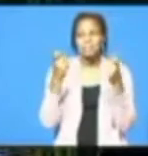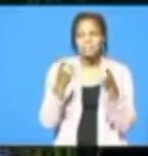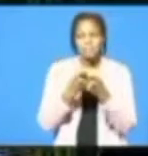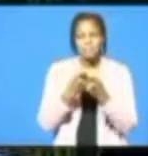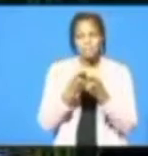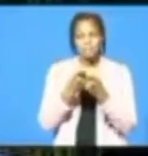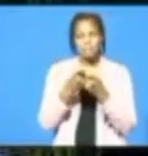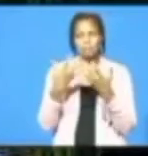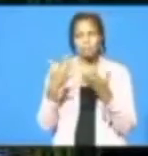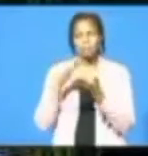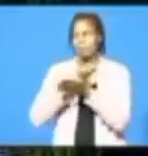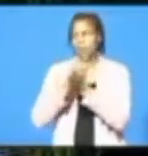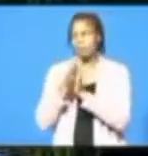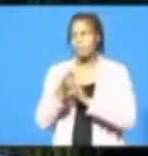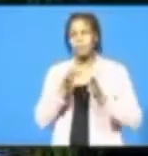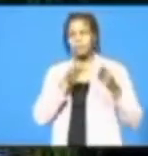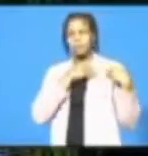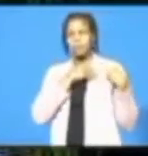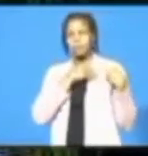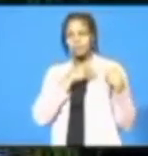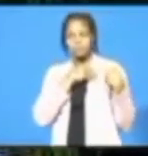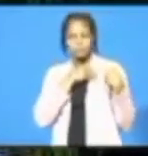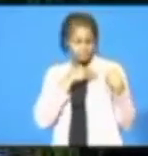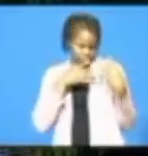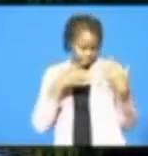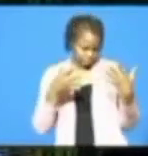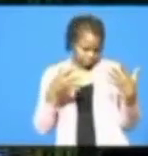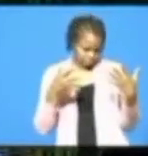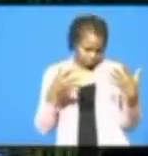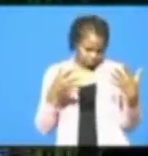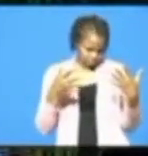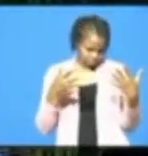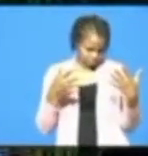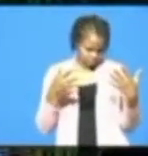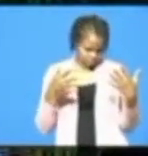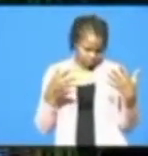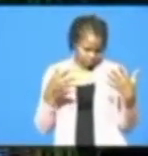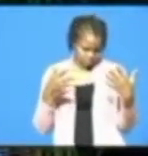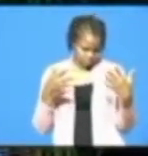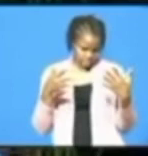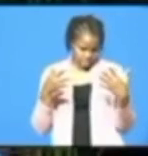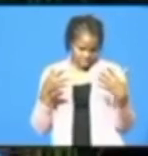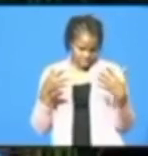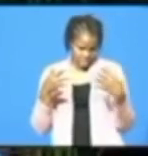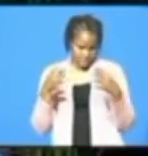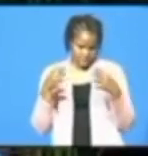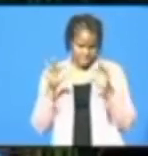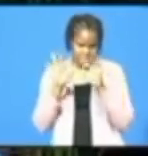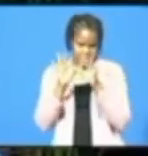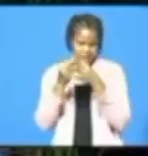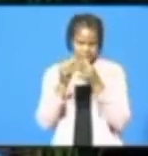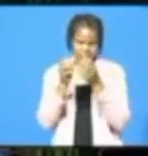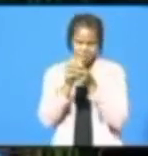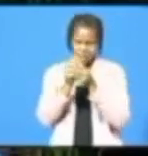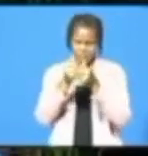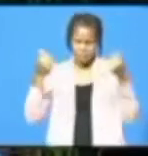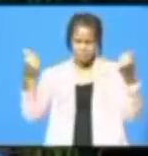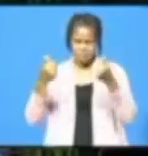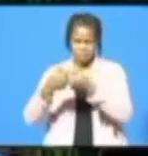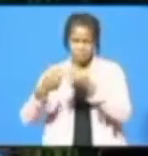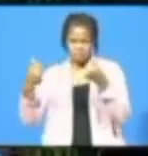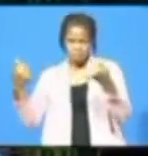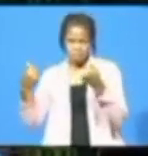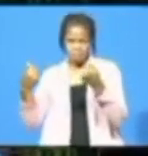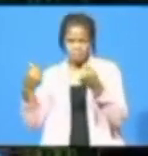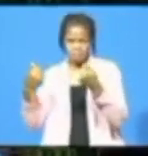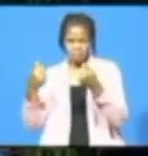glamorized. Drugs legitimized. Breakup of family is rationalized. Courts